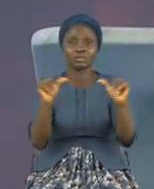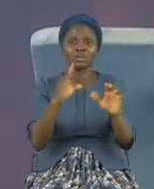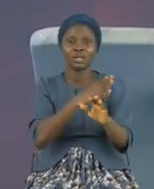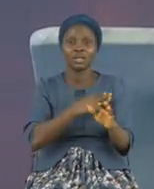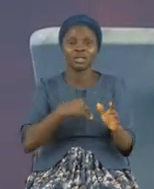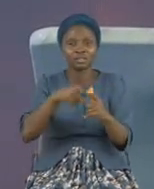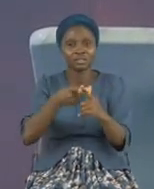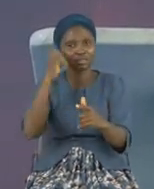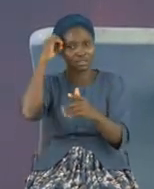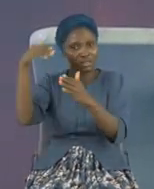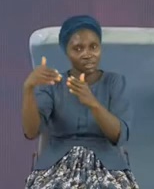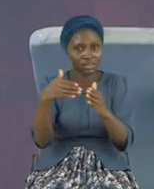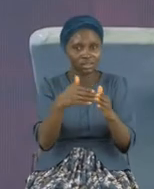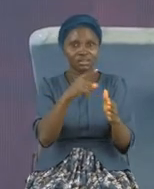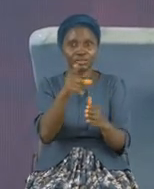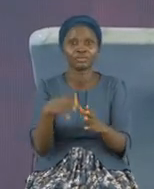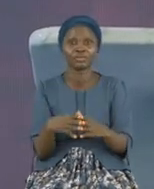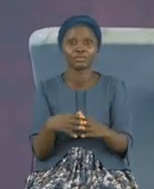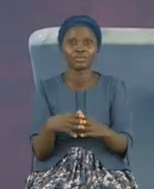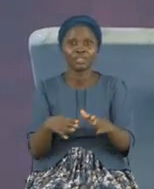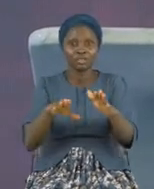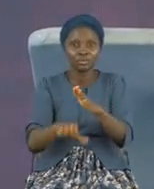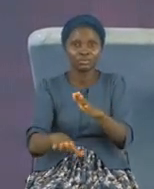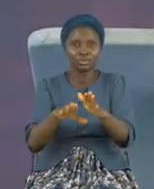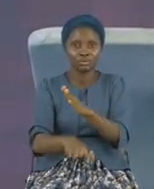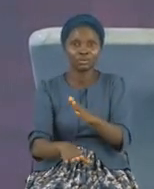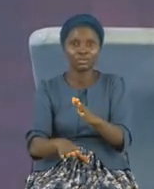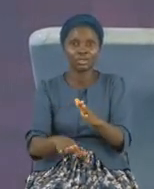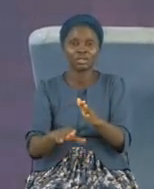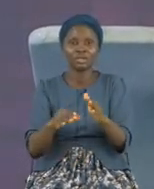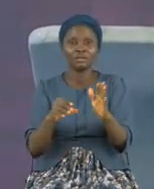a lower measure. He had